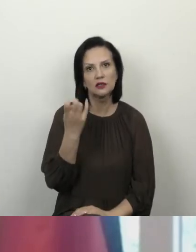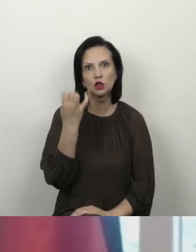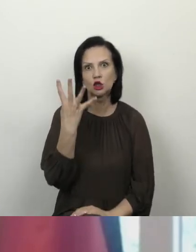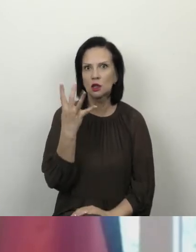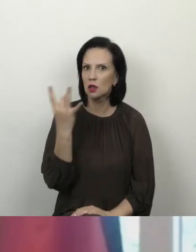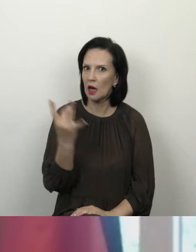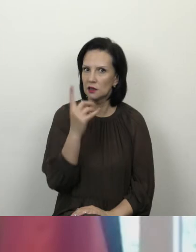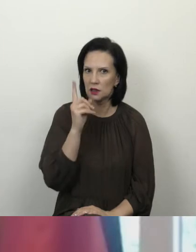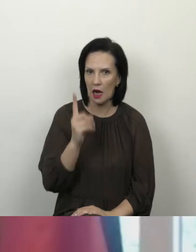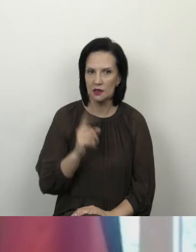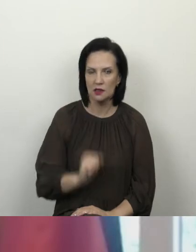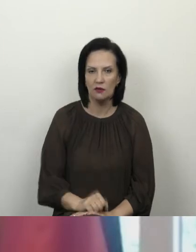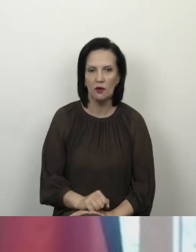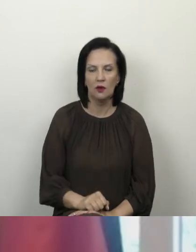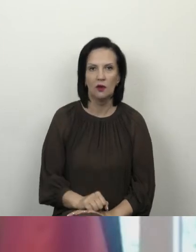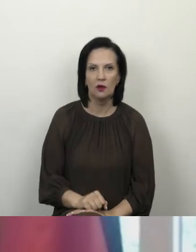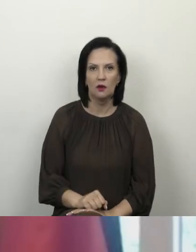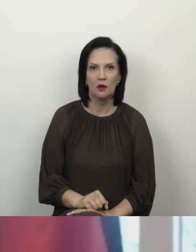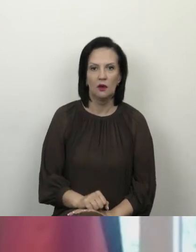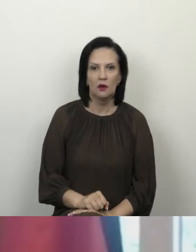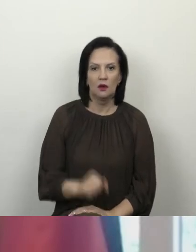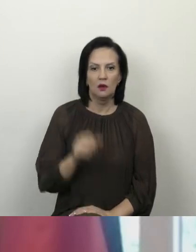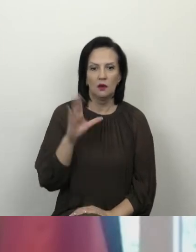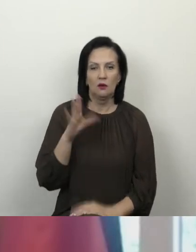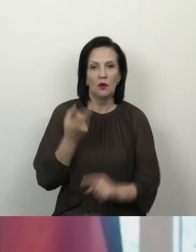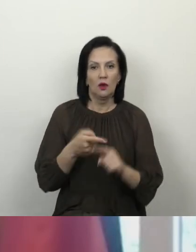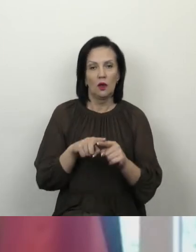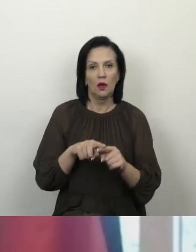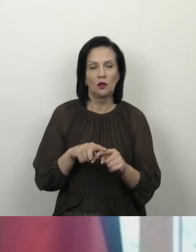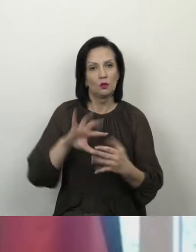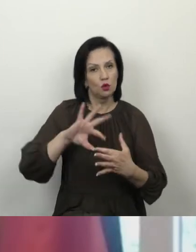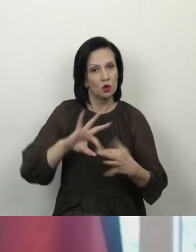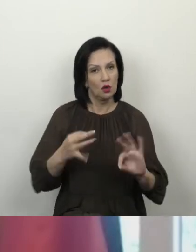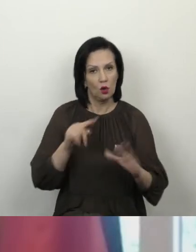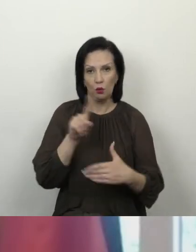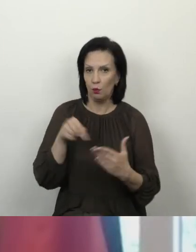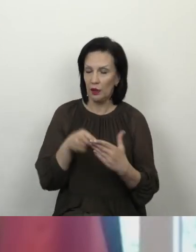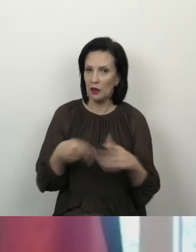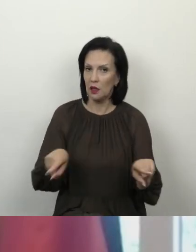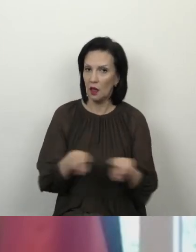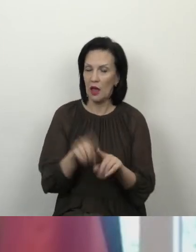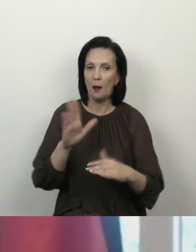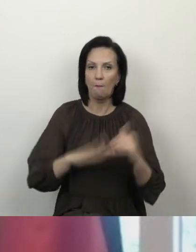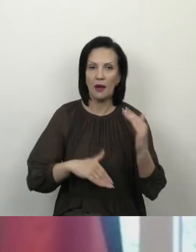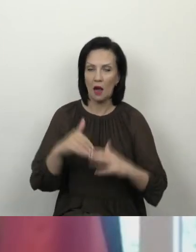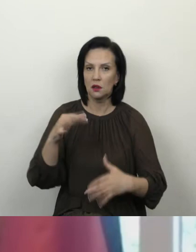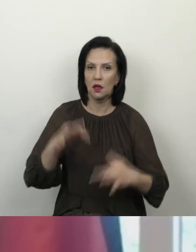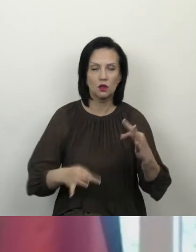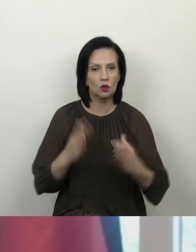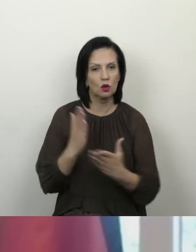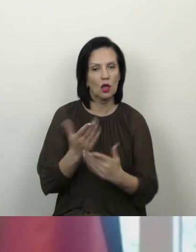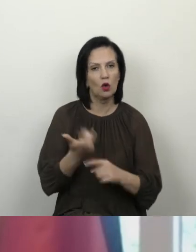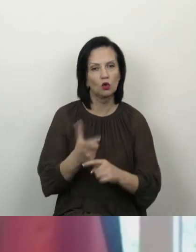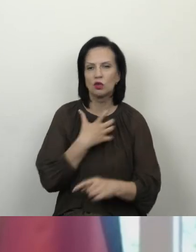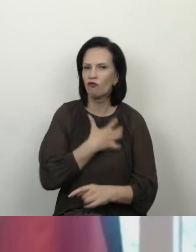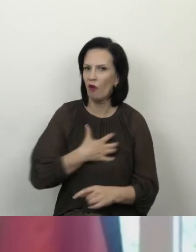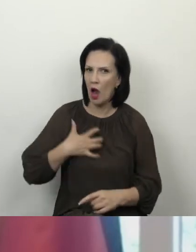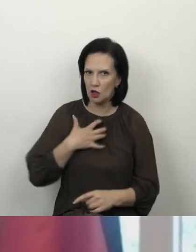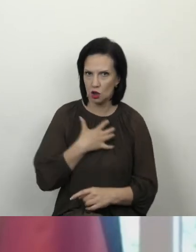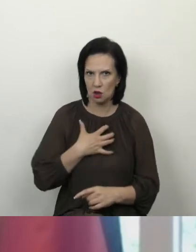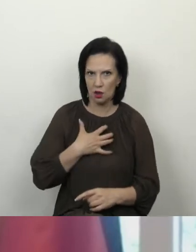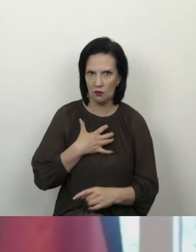In these complex issues, case law is therefore so important as well as sensitive because